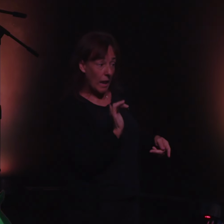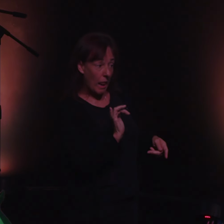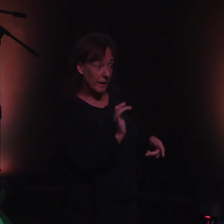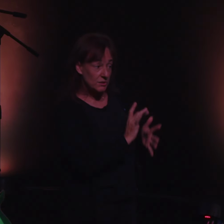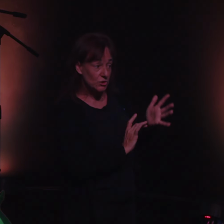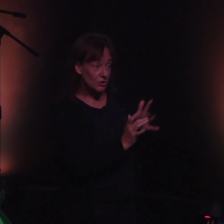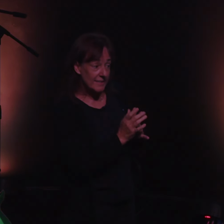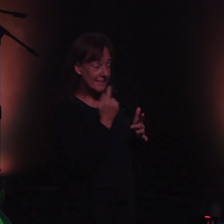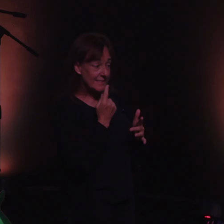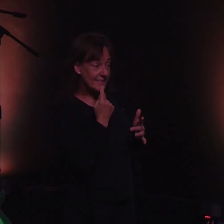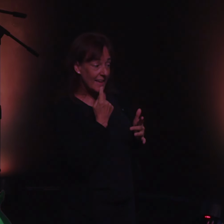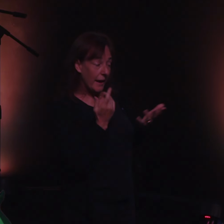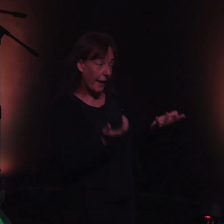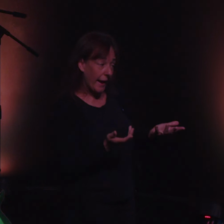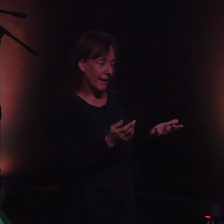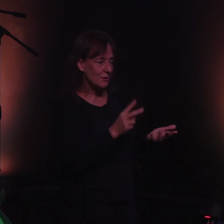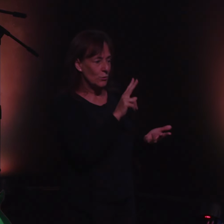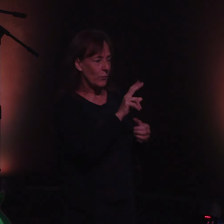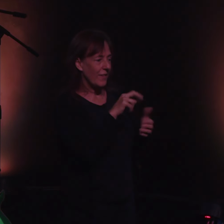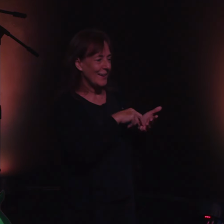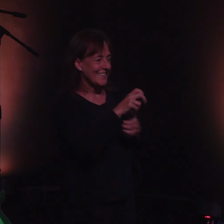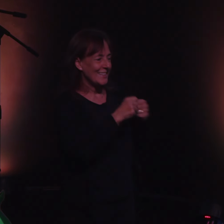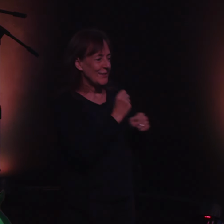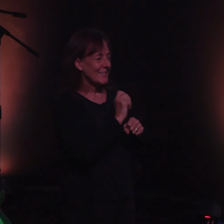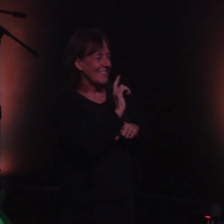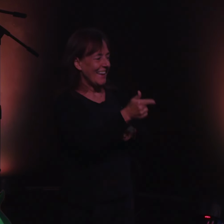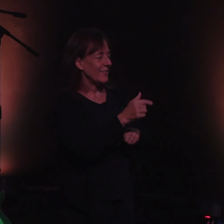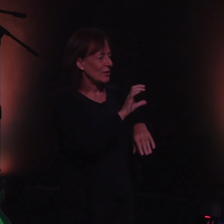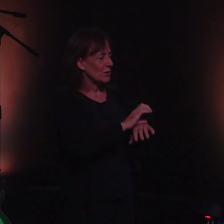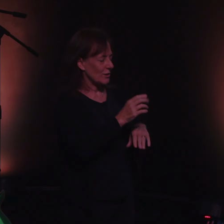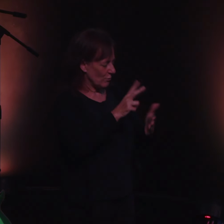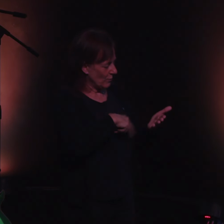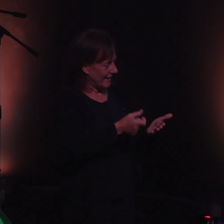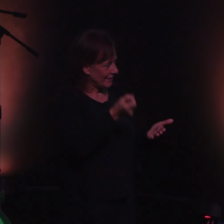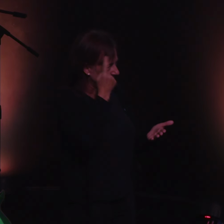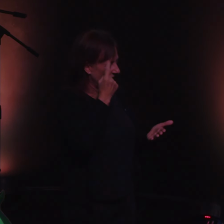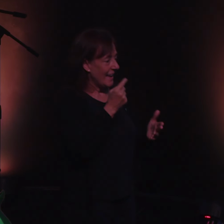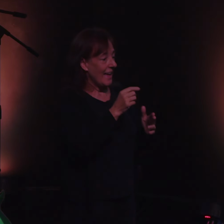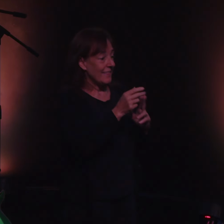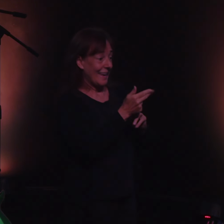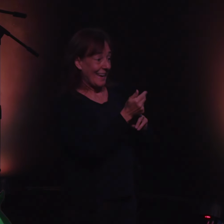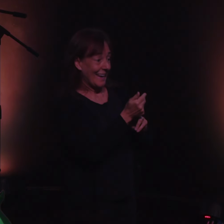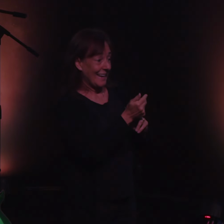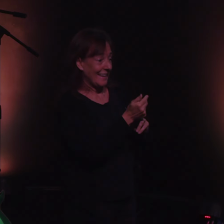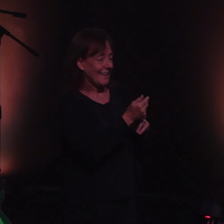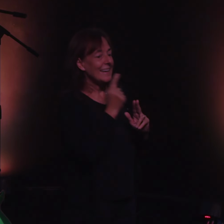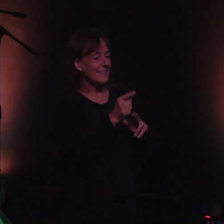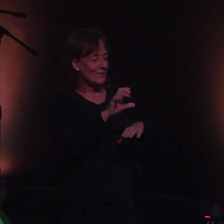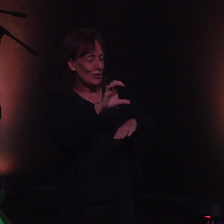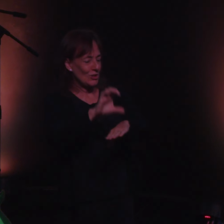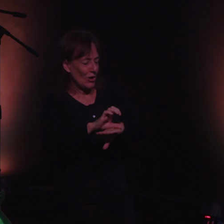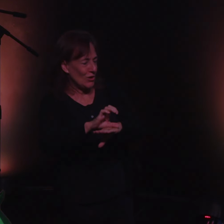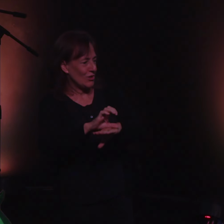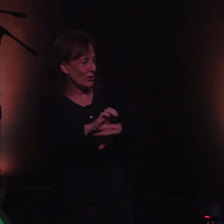Jesus just said this part of the story so that 2,000 years later, a church would read it and understand that the inn is the church. And